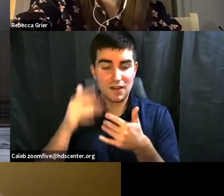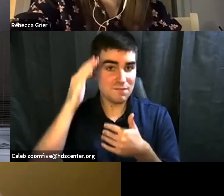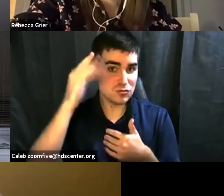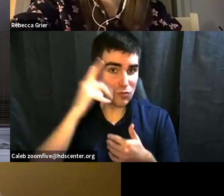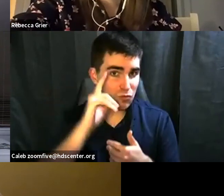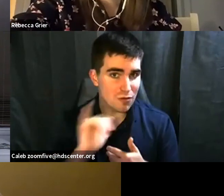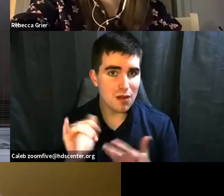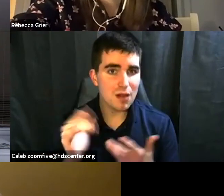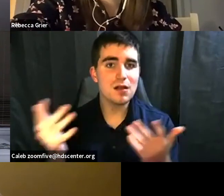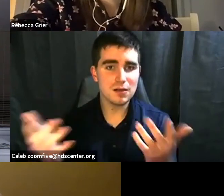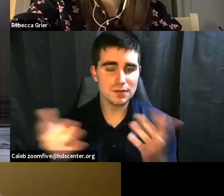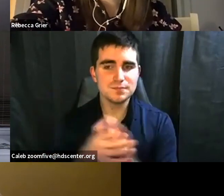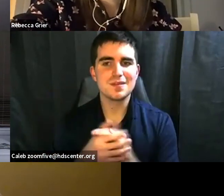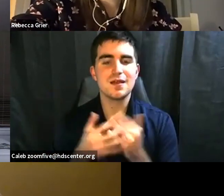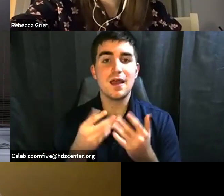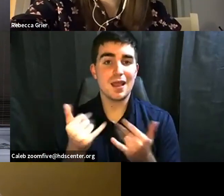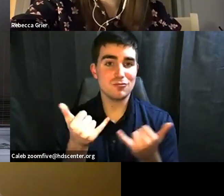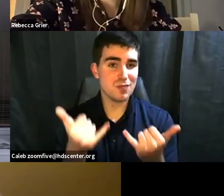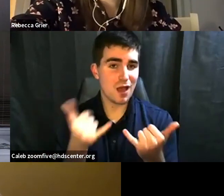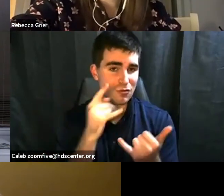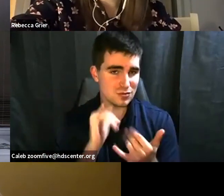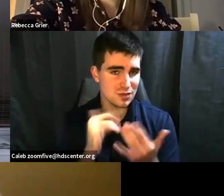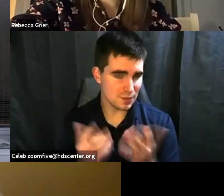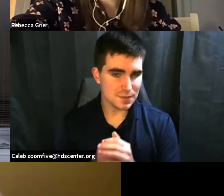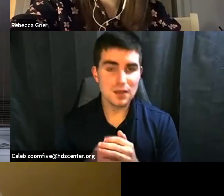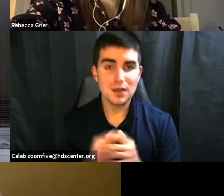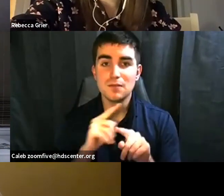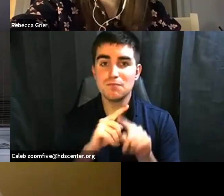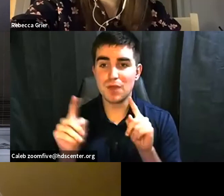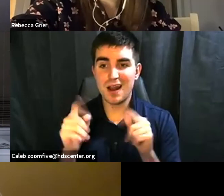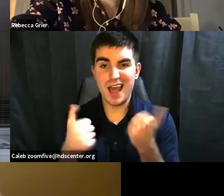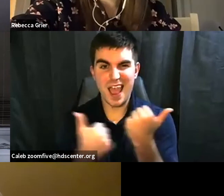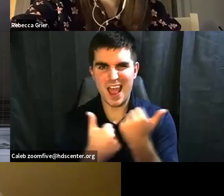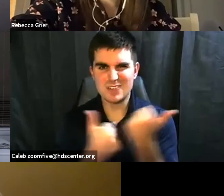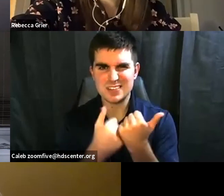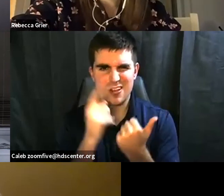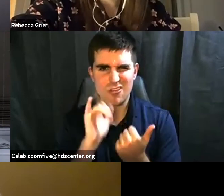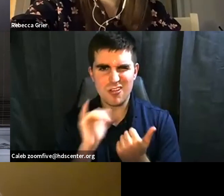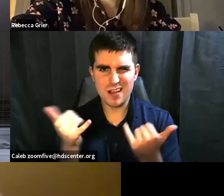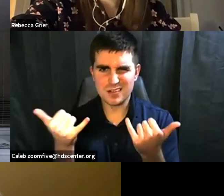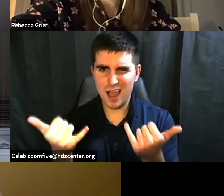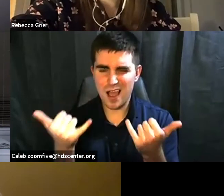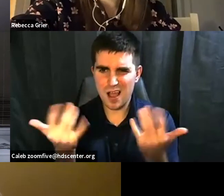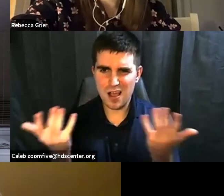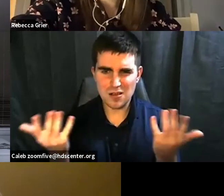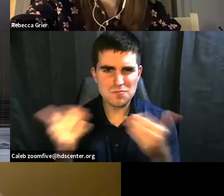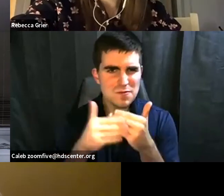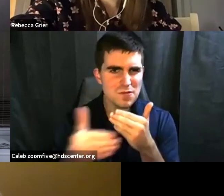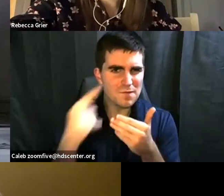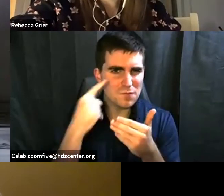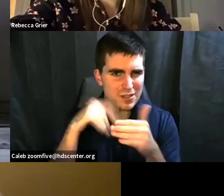like and kind of where we are in the moment. But what does advocacy look like now as we move forward in terms of